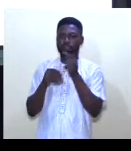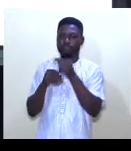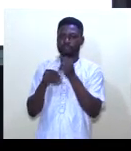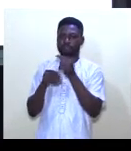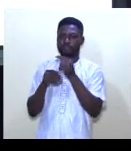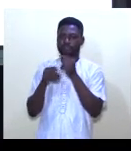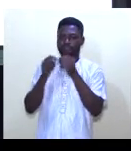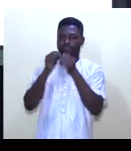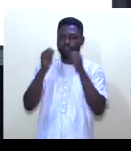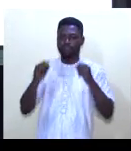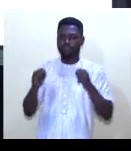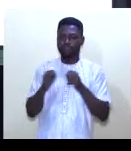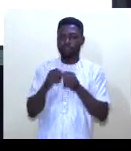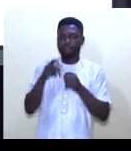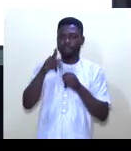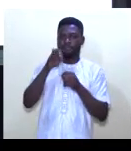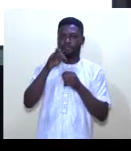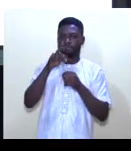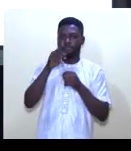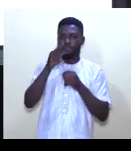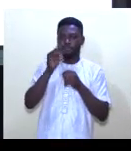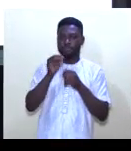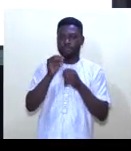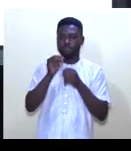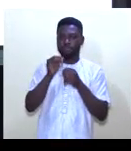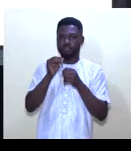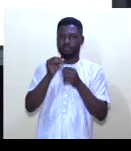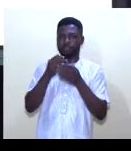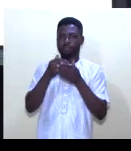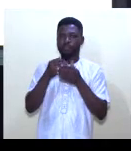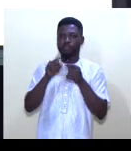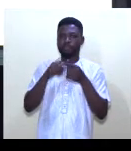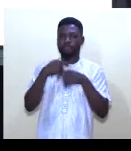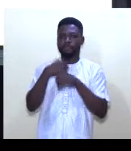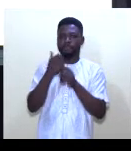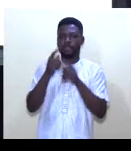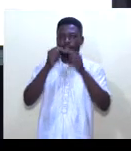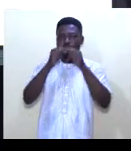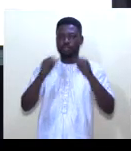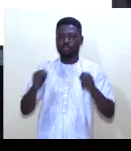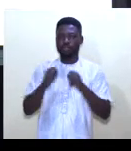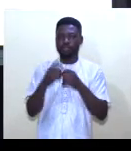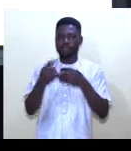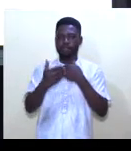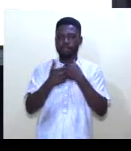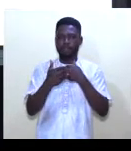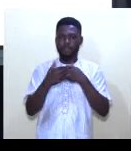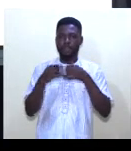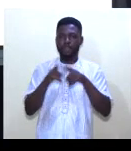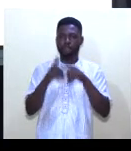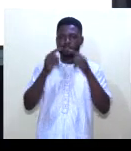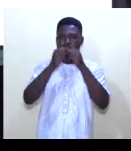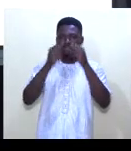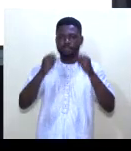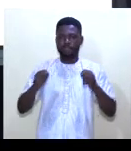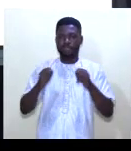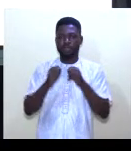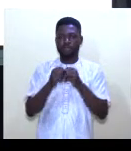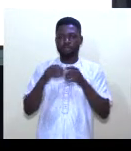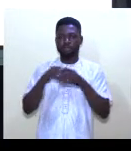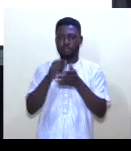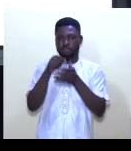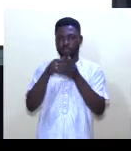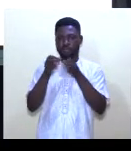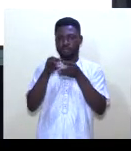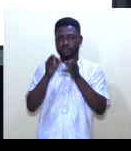well, this is a triangular prism. The front is a triangle and the back end is also going to be a triangle in